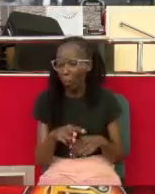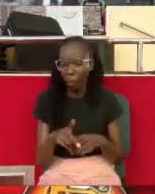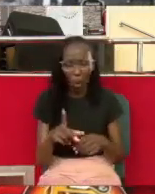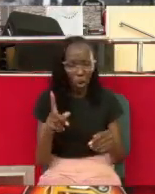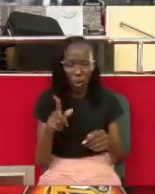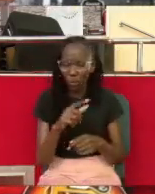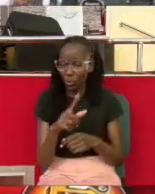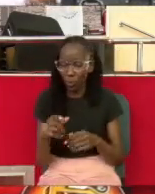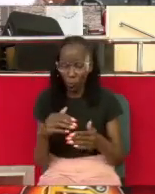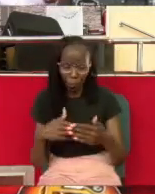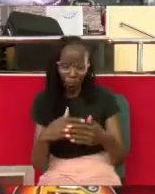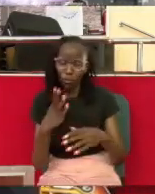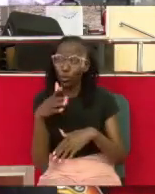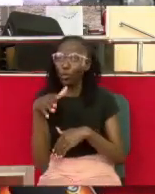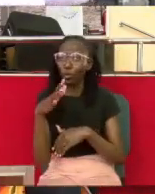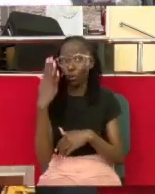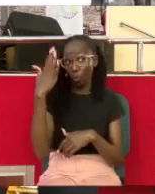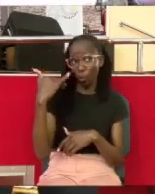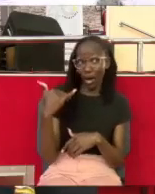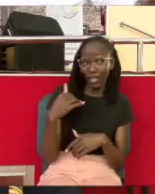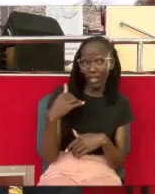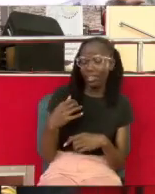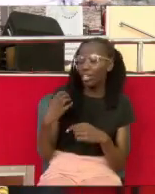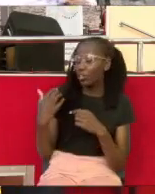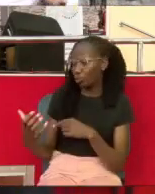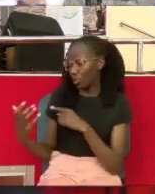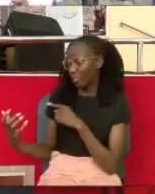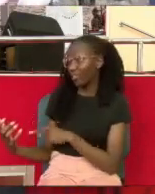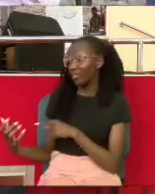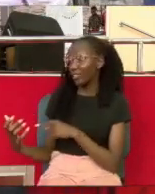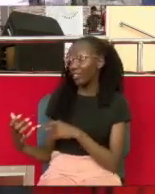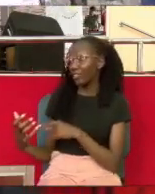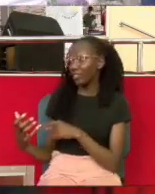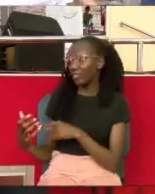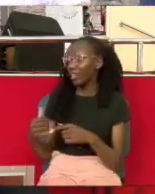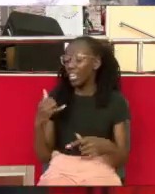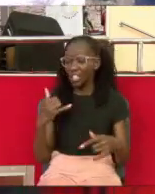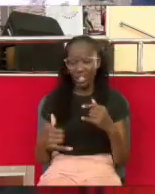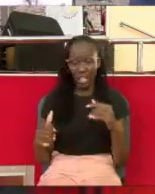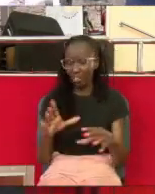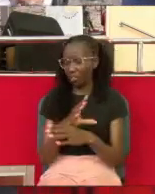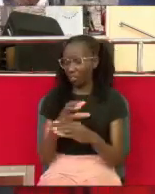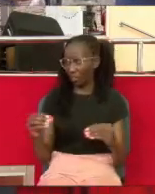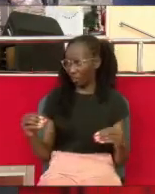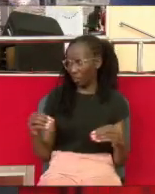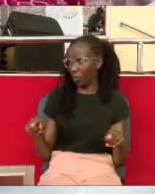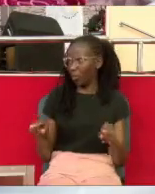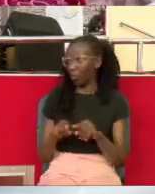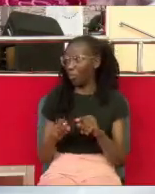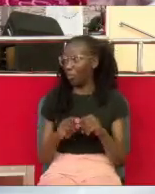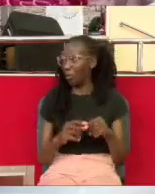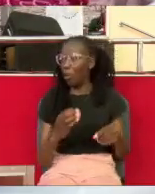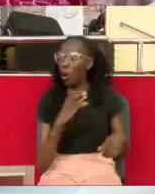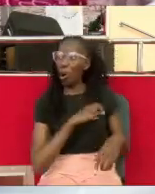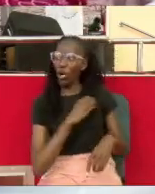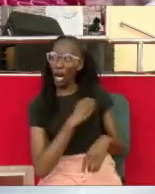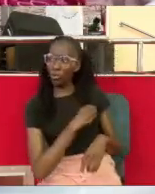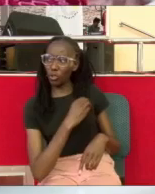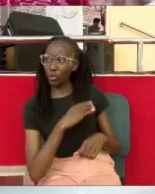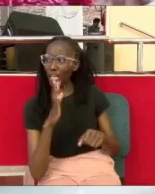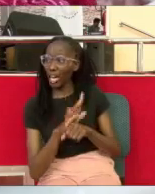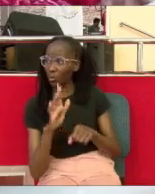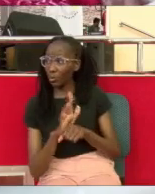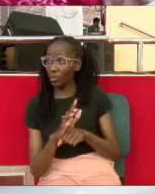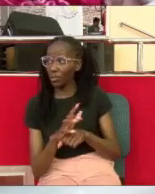Because they were unjust. They picked bribes. And they did not use the right measures.